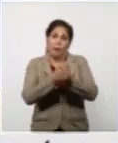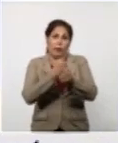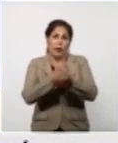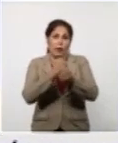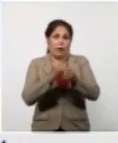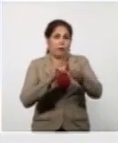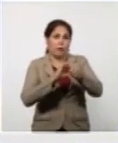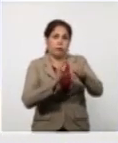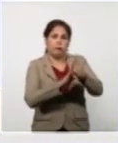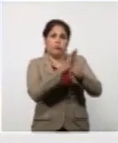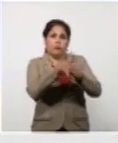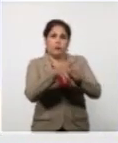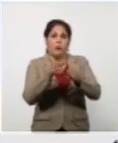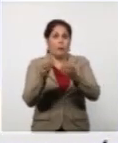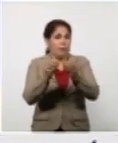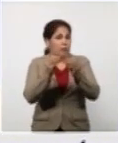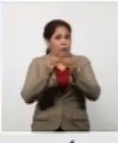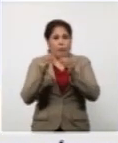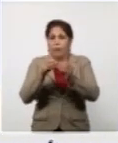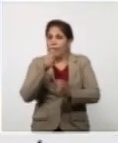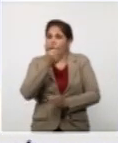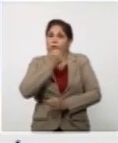real threat for the world